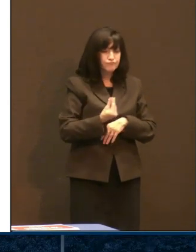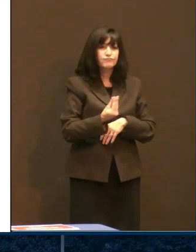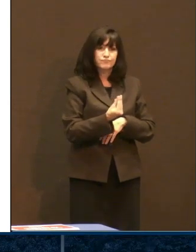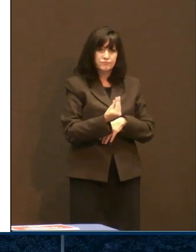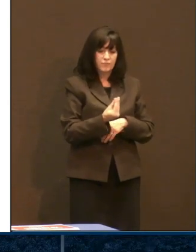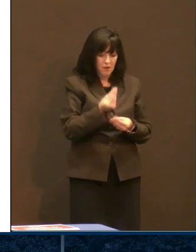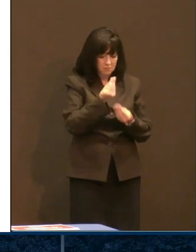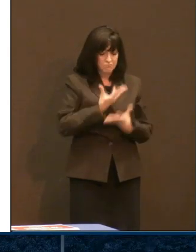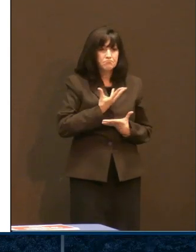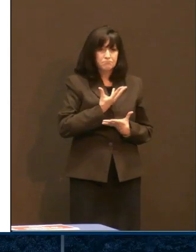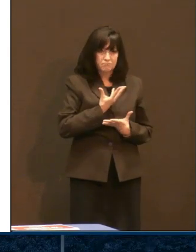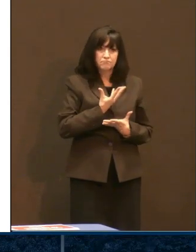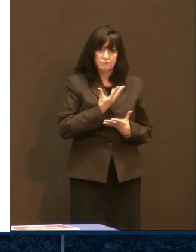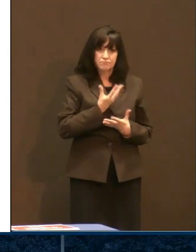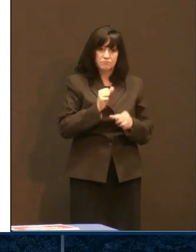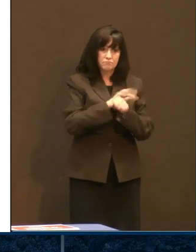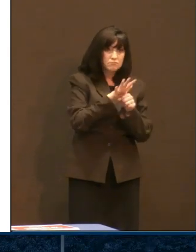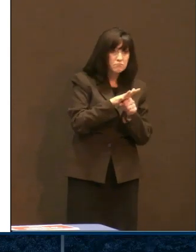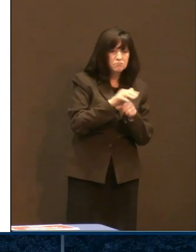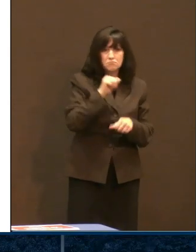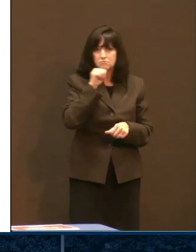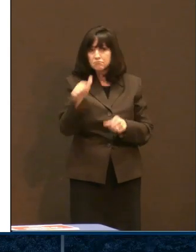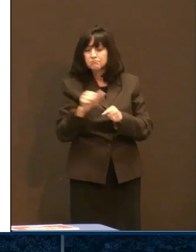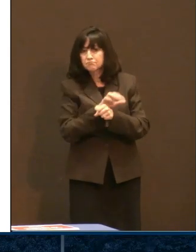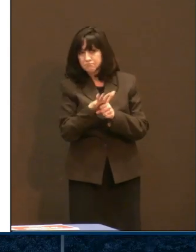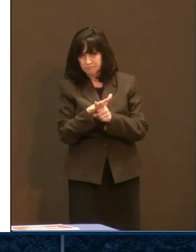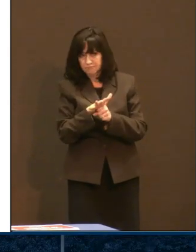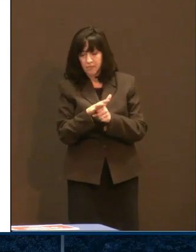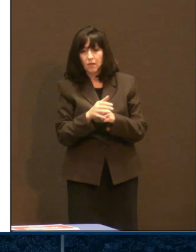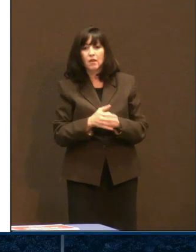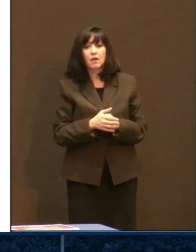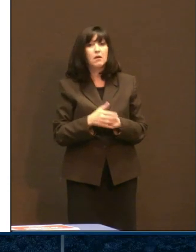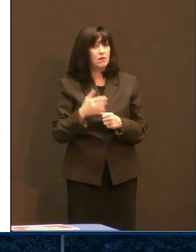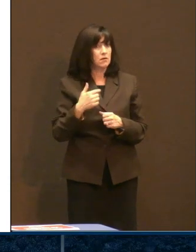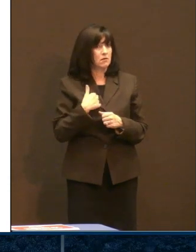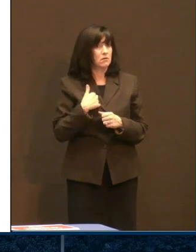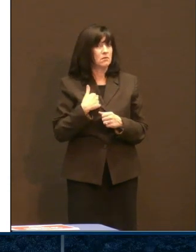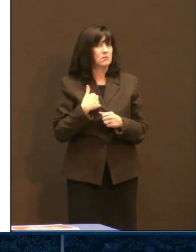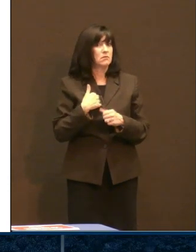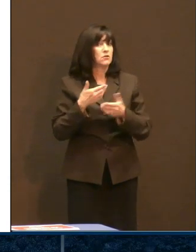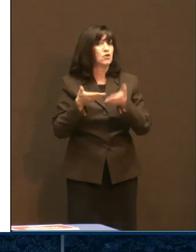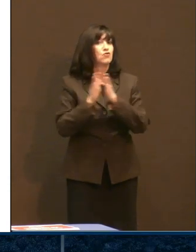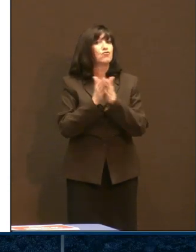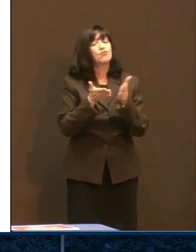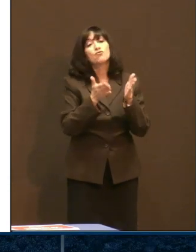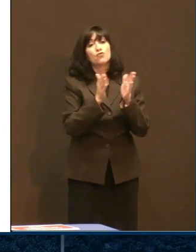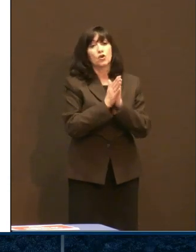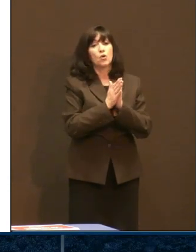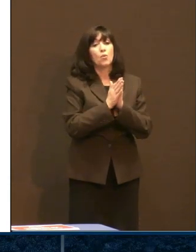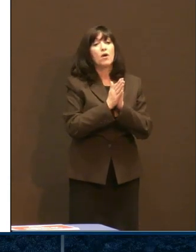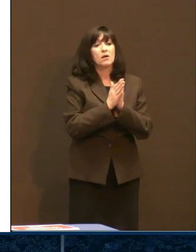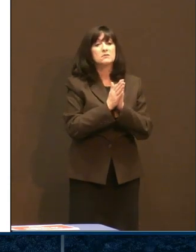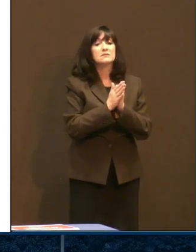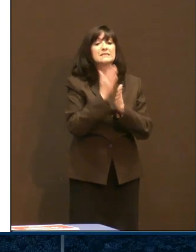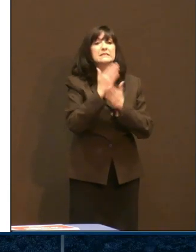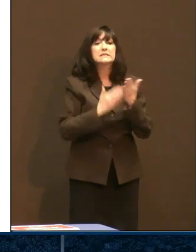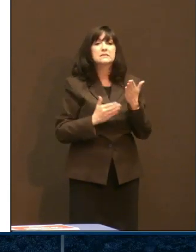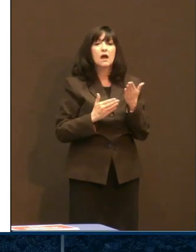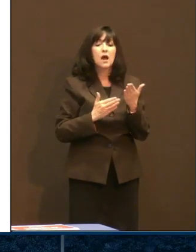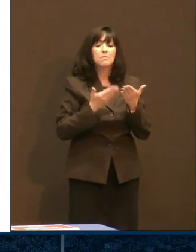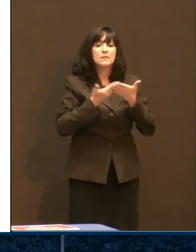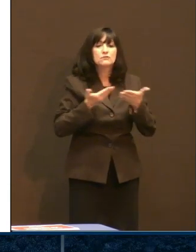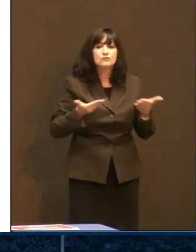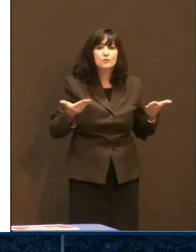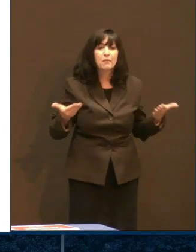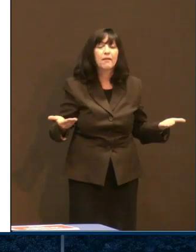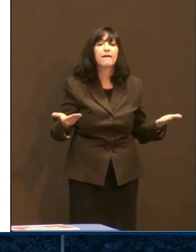topic today, and we have a request for some certain testing supplies. It looks like